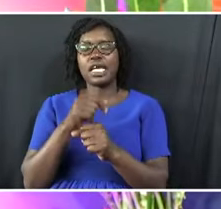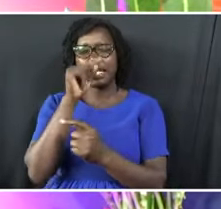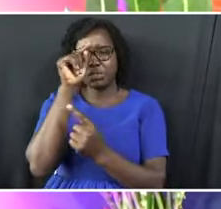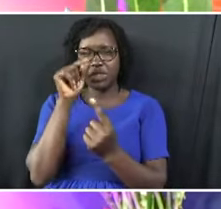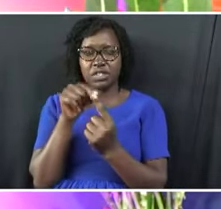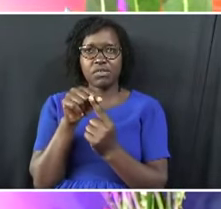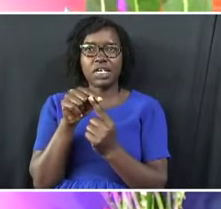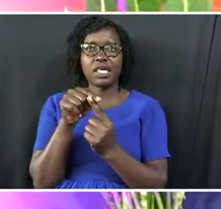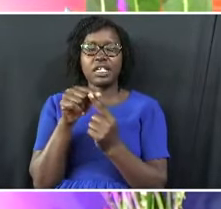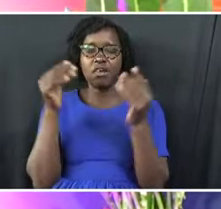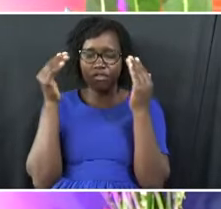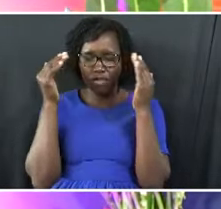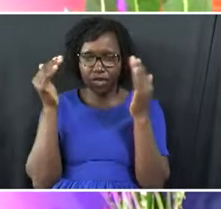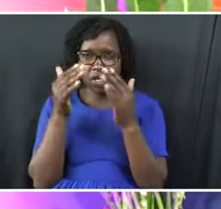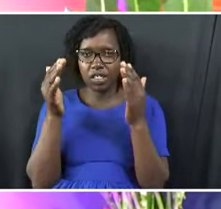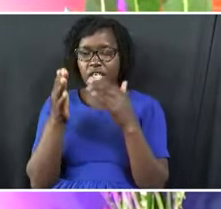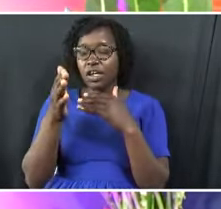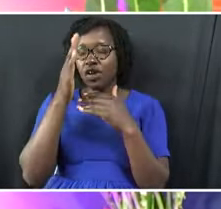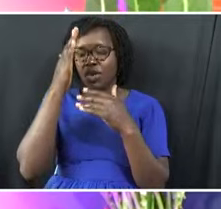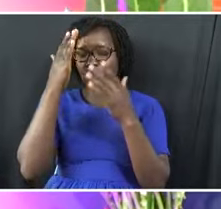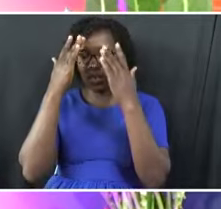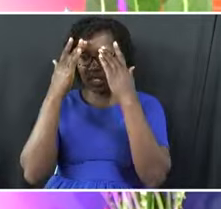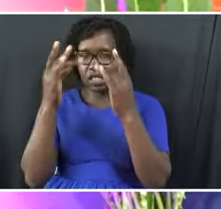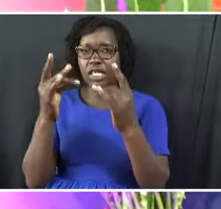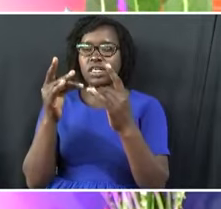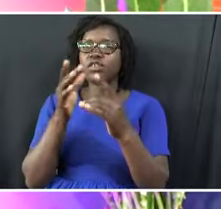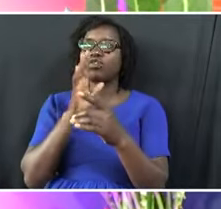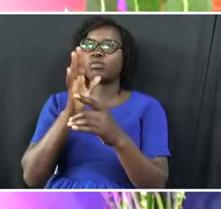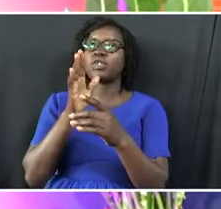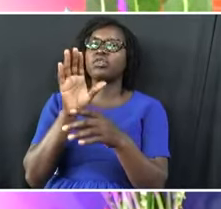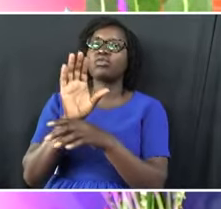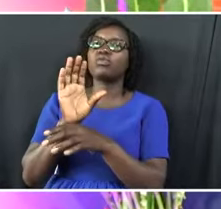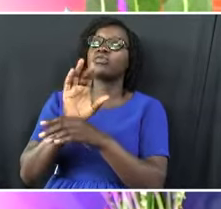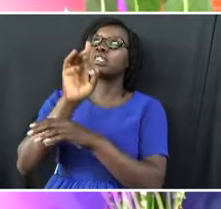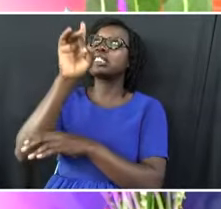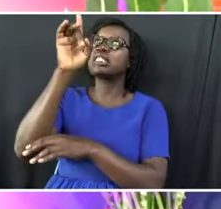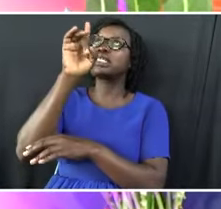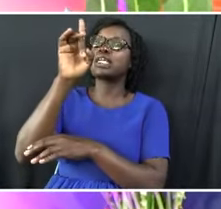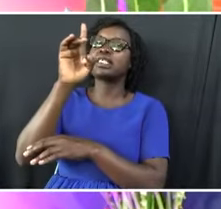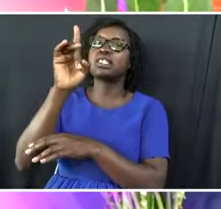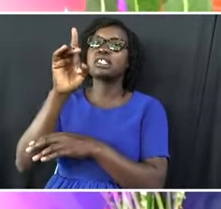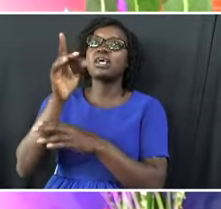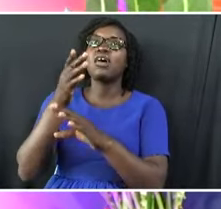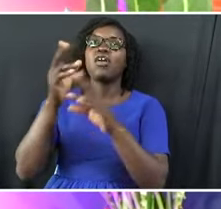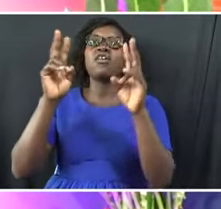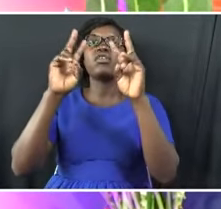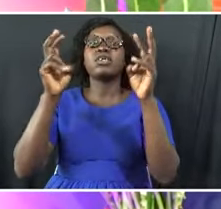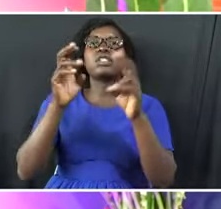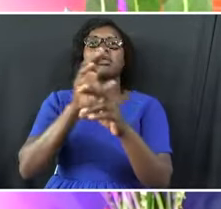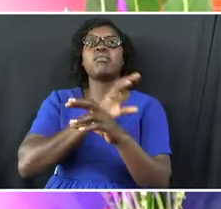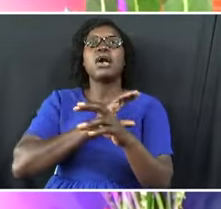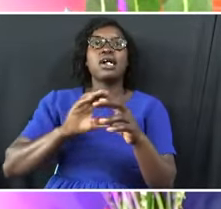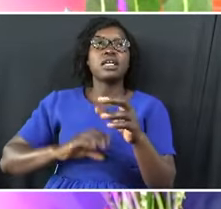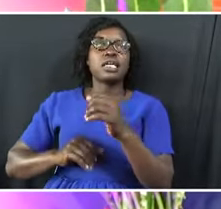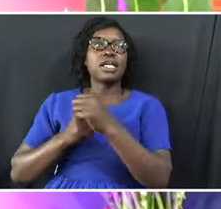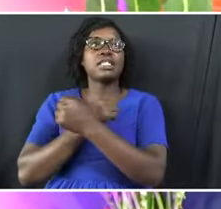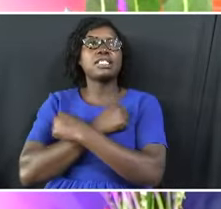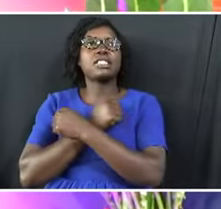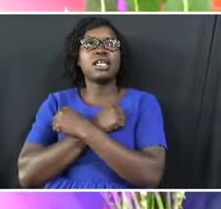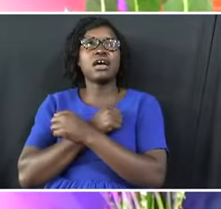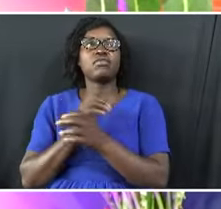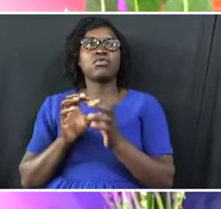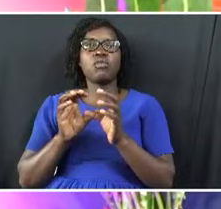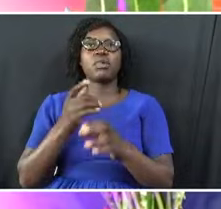specifically, God decided to speak to His church over the theme Christ's love compels